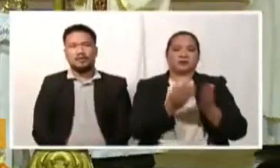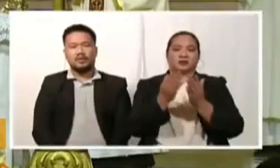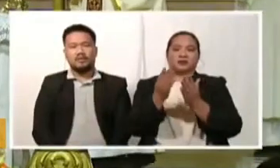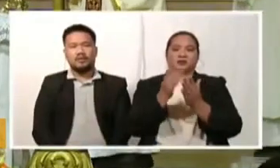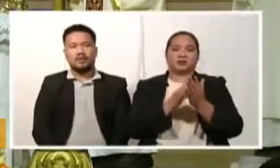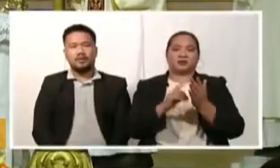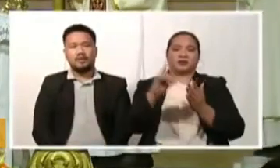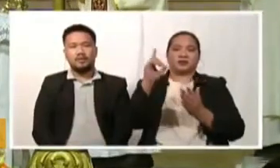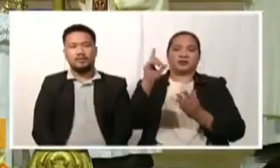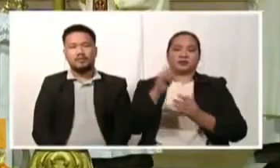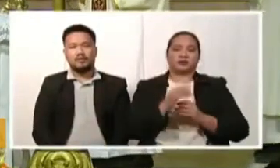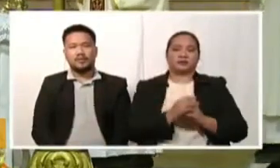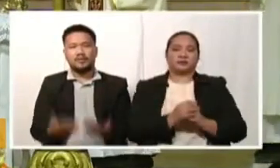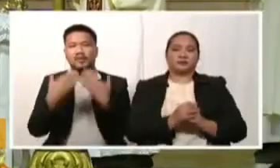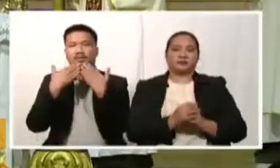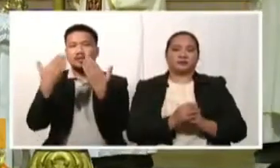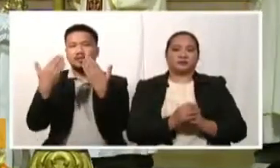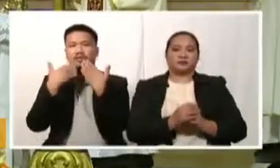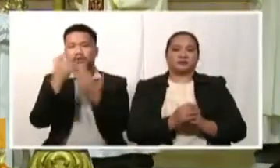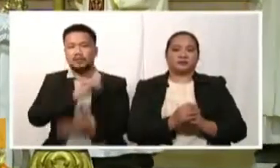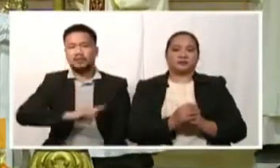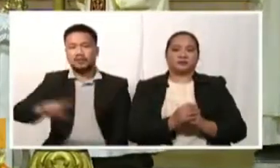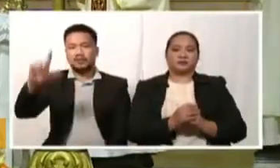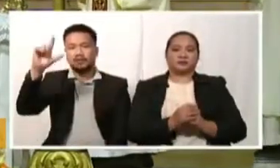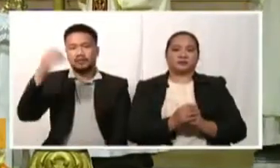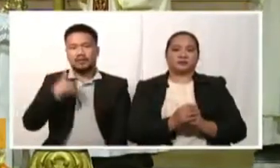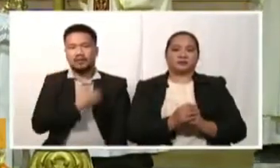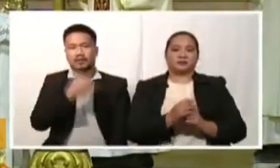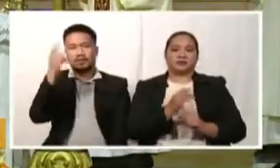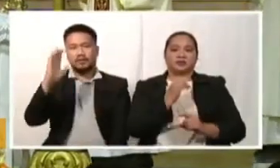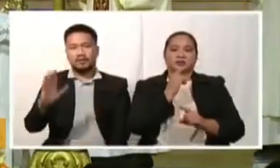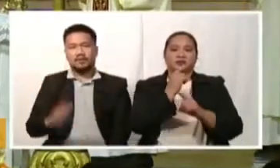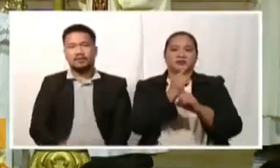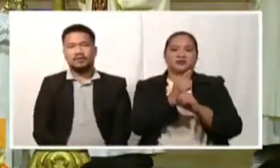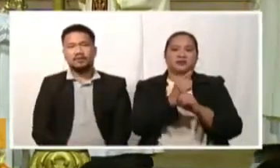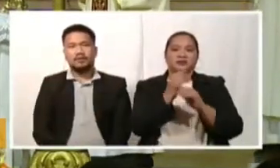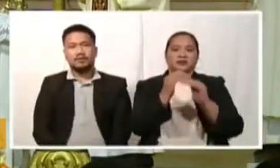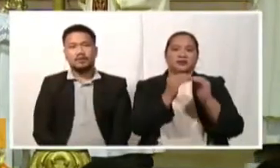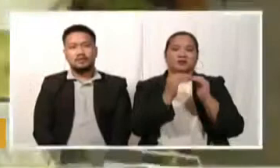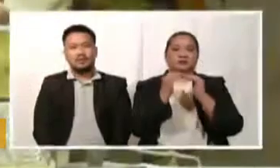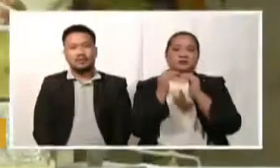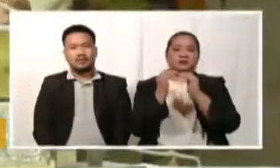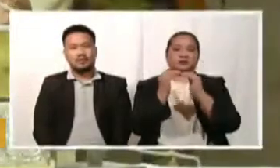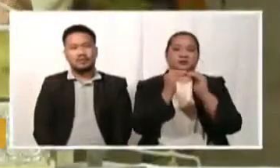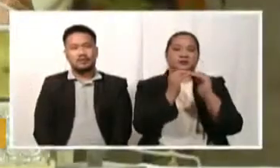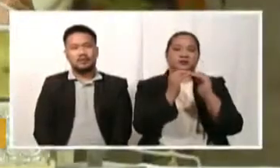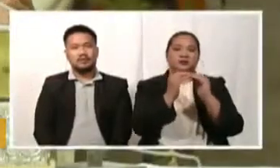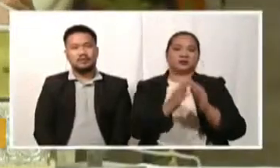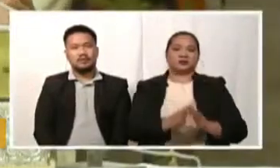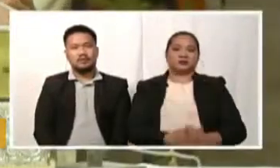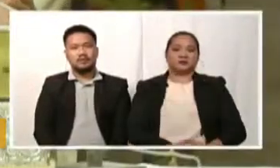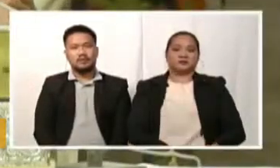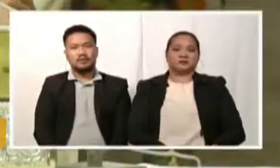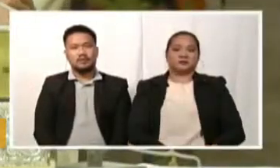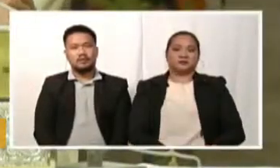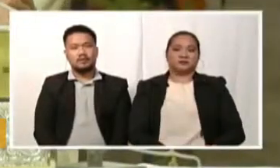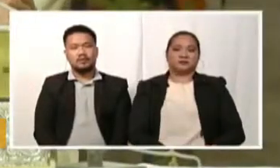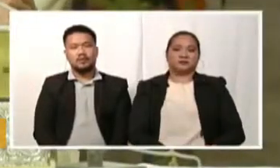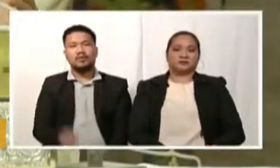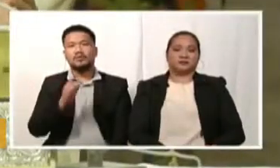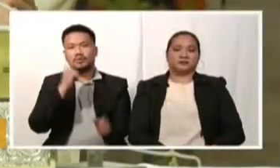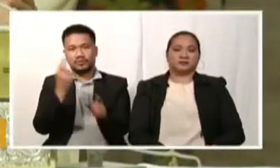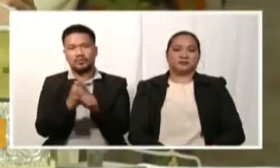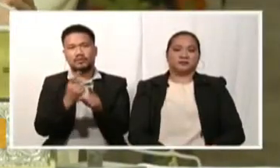Lord. Let us give thanks to the Lord our God. It is right and just. It is truly right and